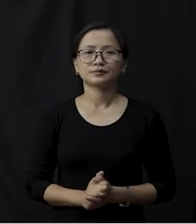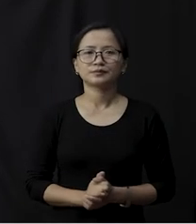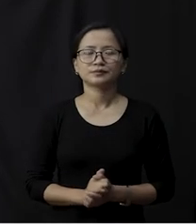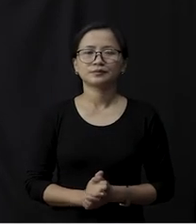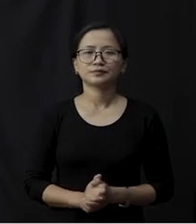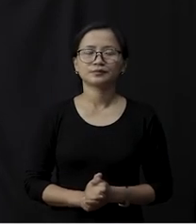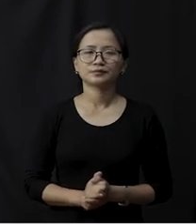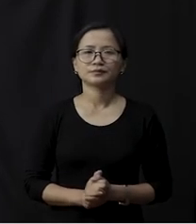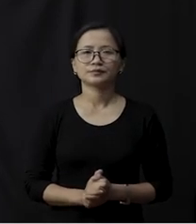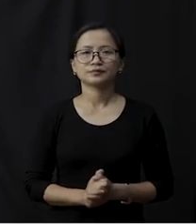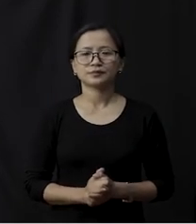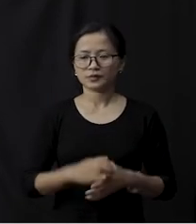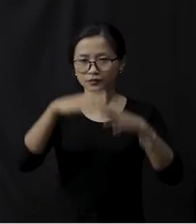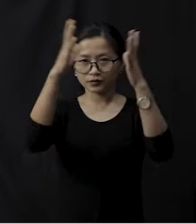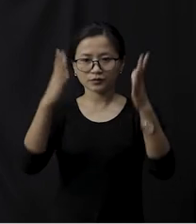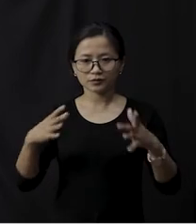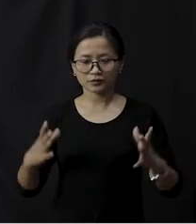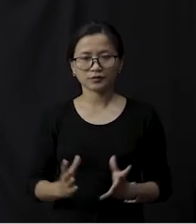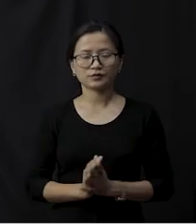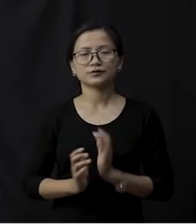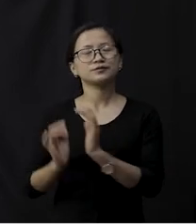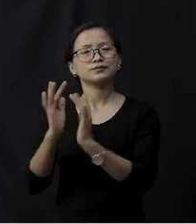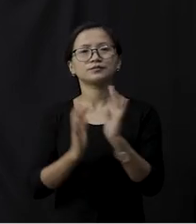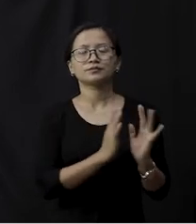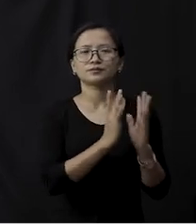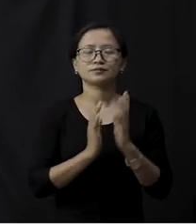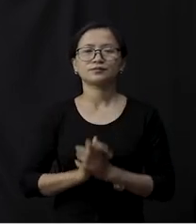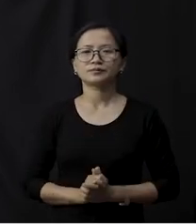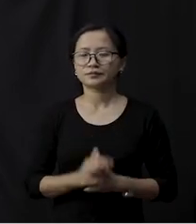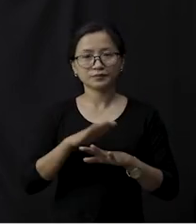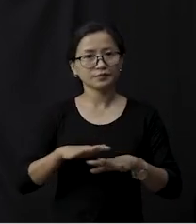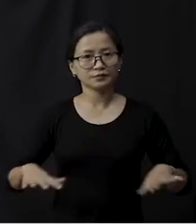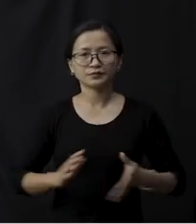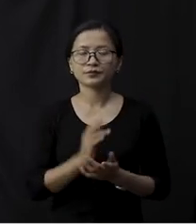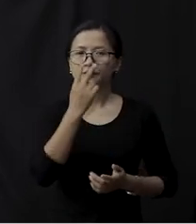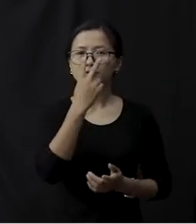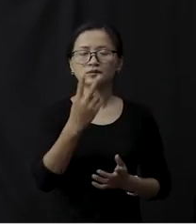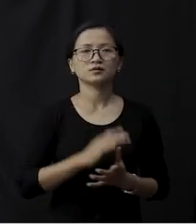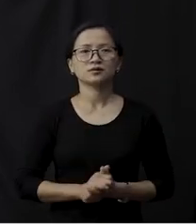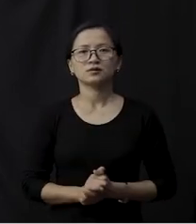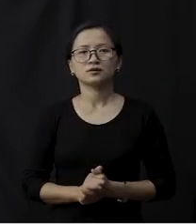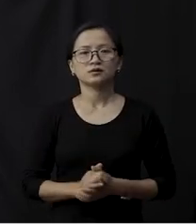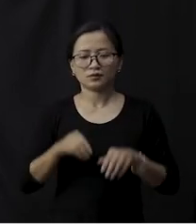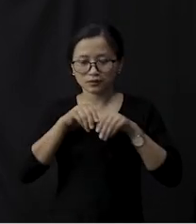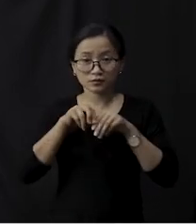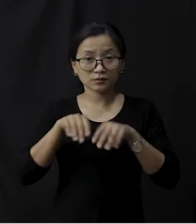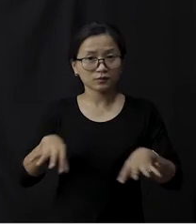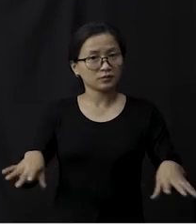So here, this is the structure of a plant. And students, we can see here, these are the